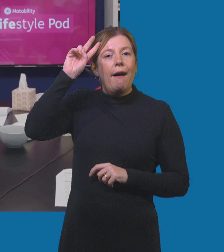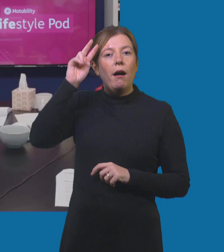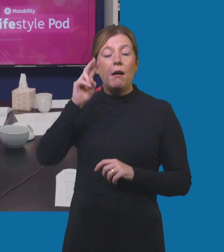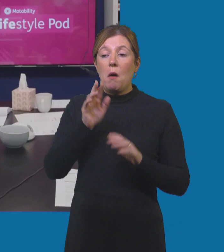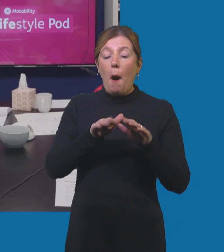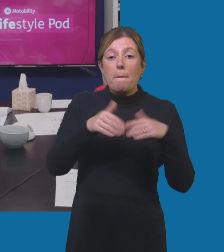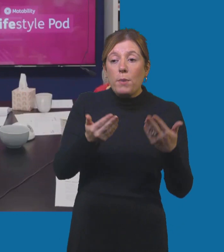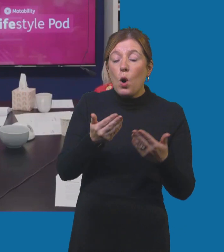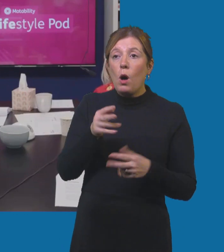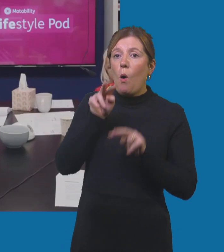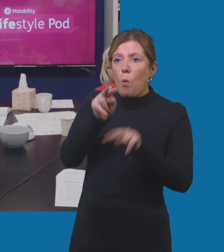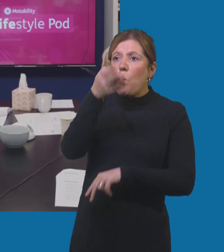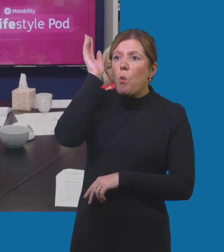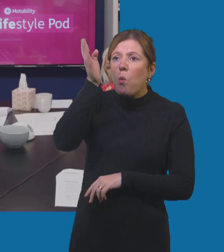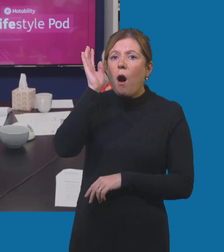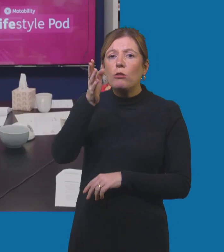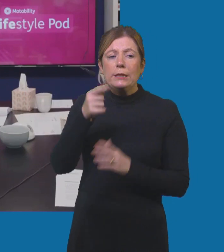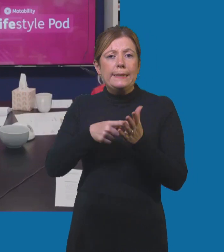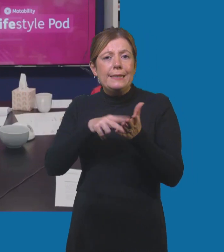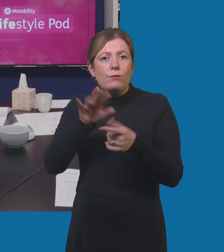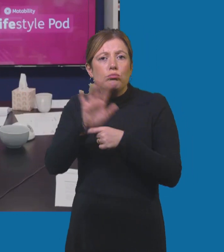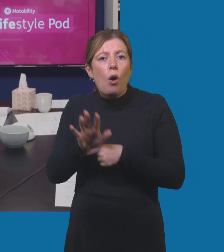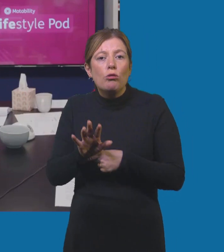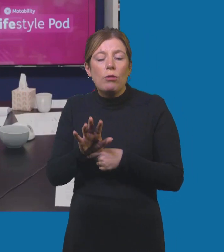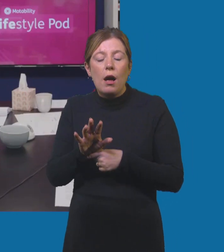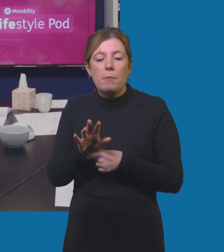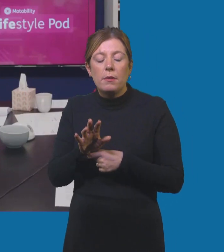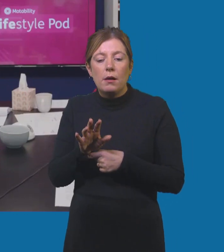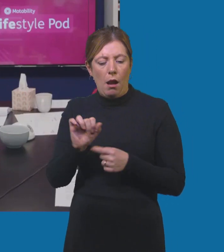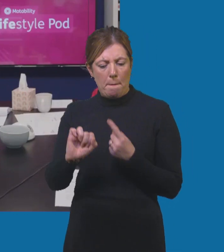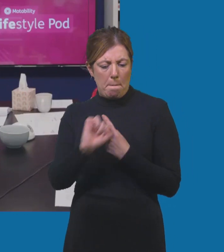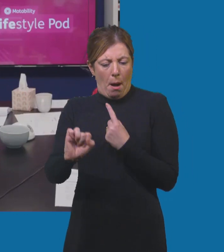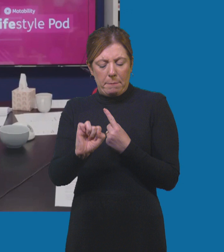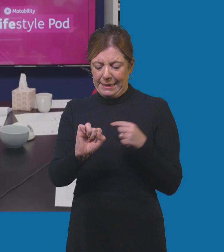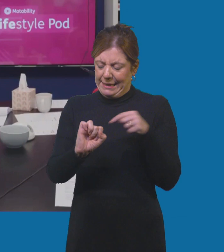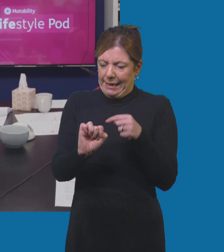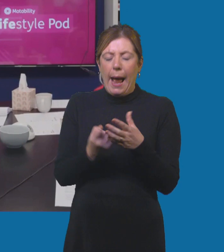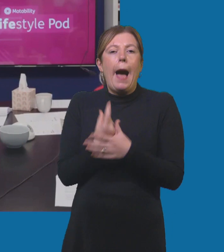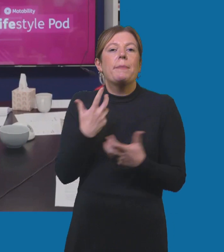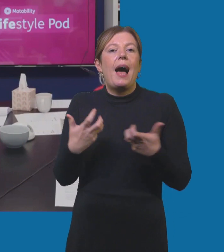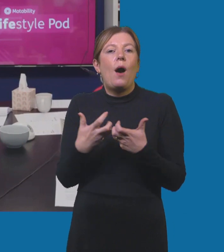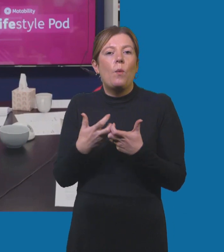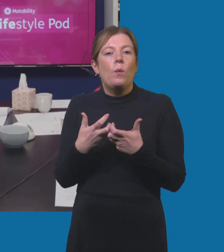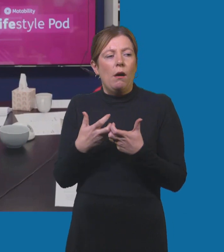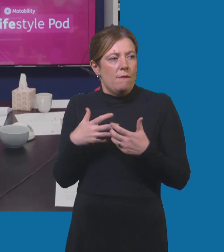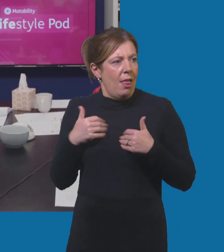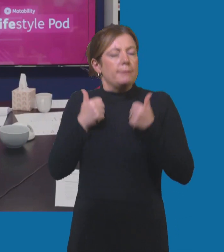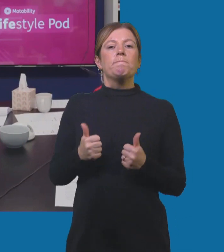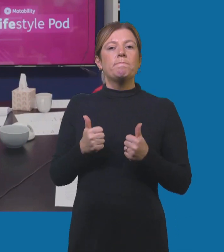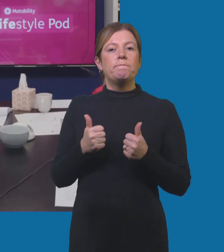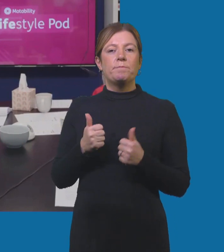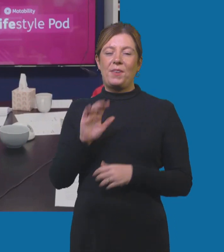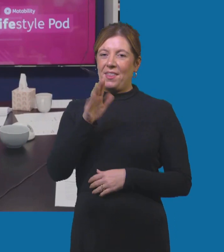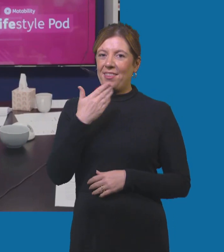a TV show? What was that one thing where the light bulb went off and you're like, okay, we're good to go now? Thank you